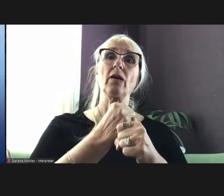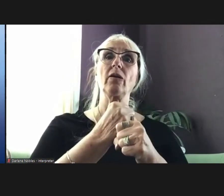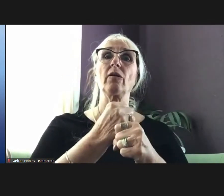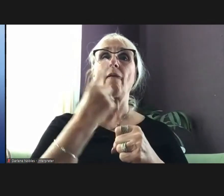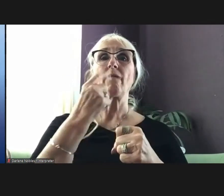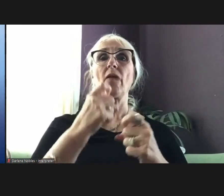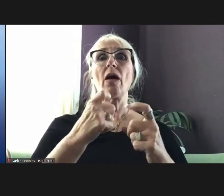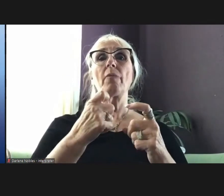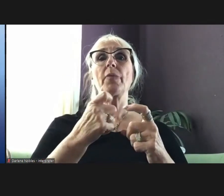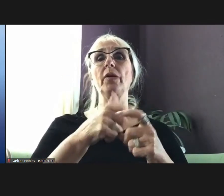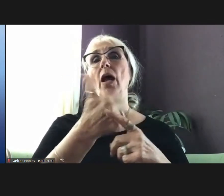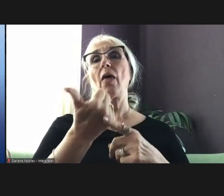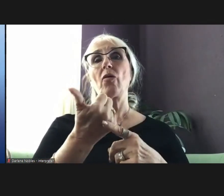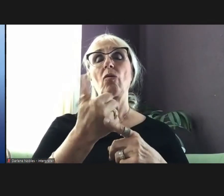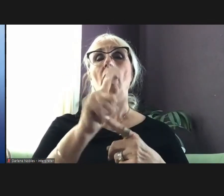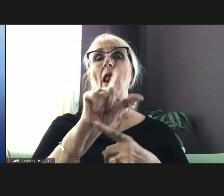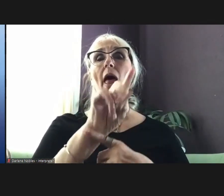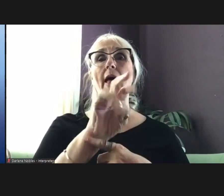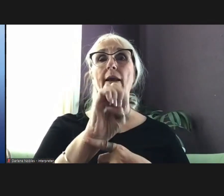line item.